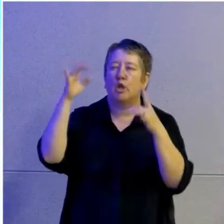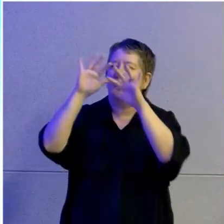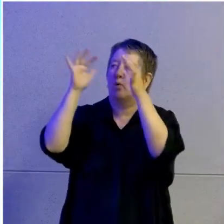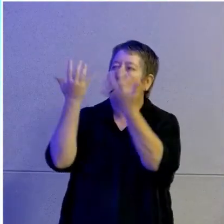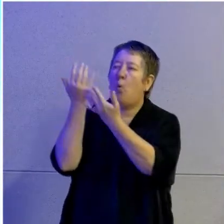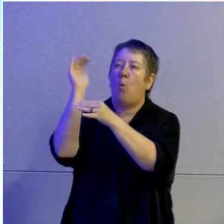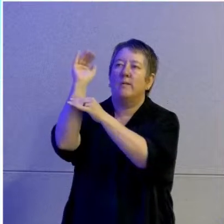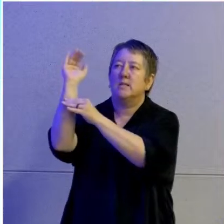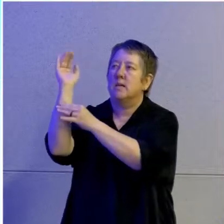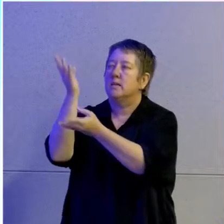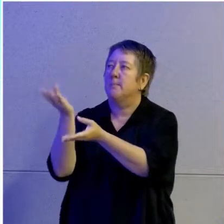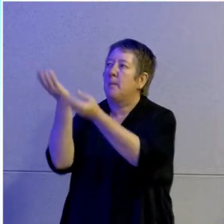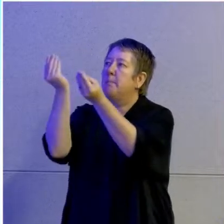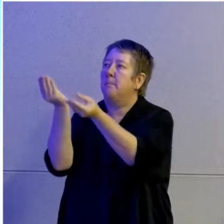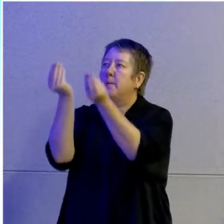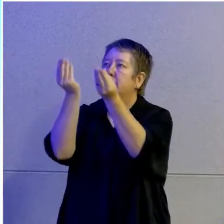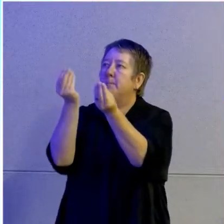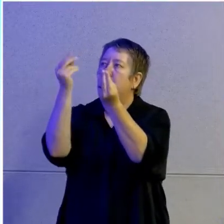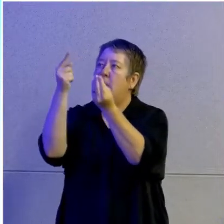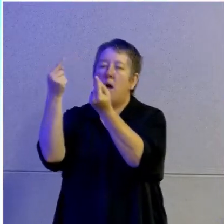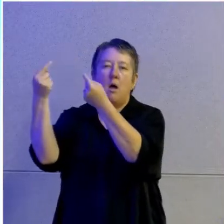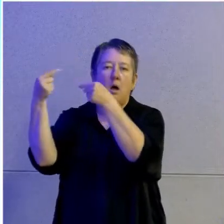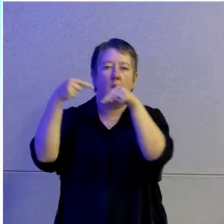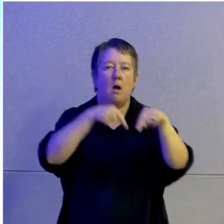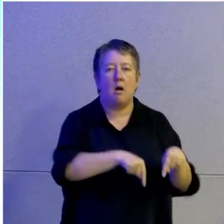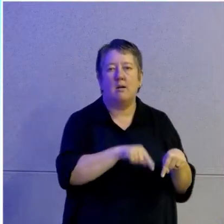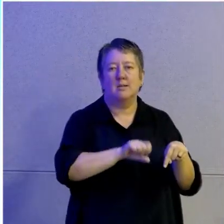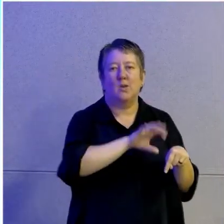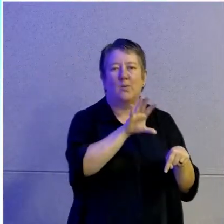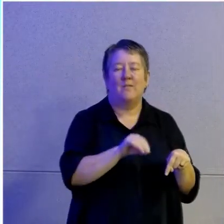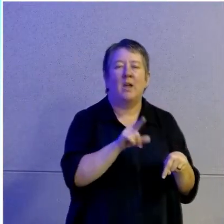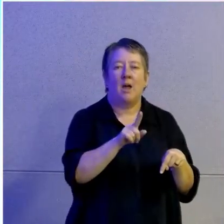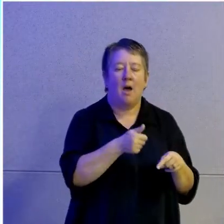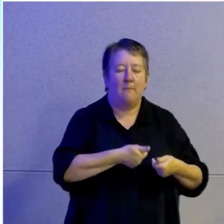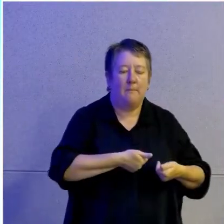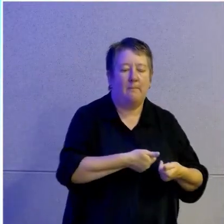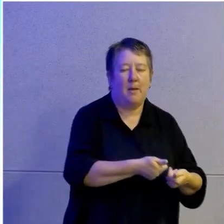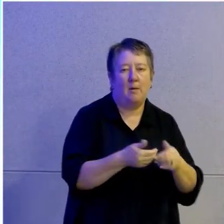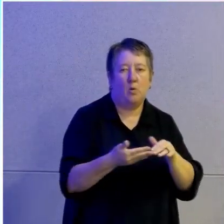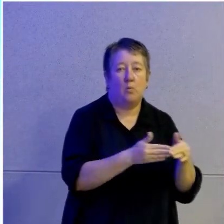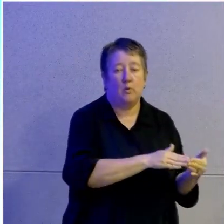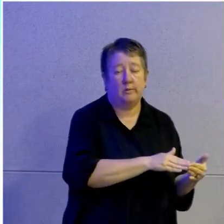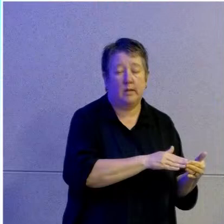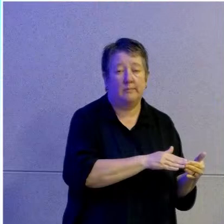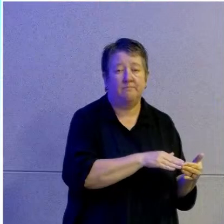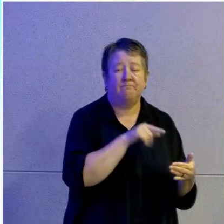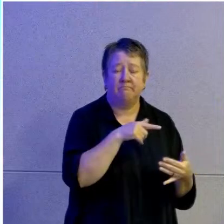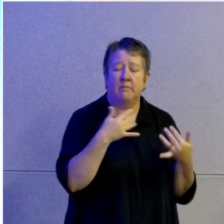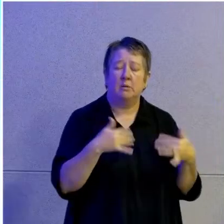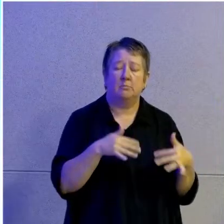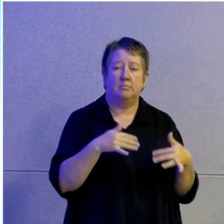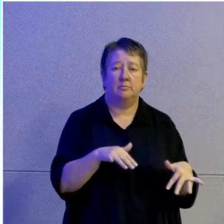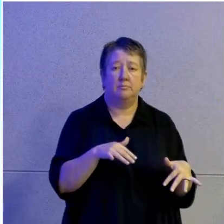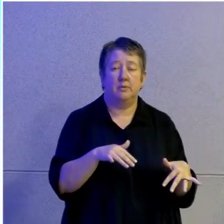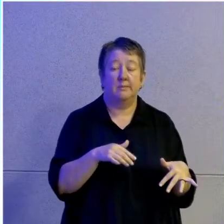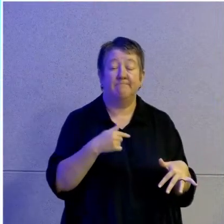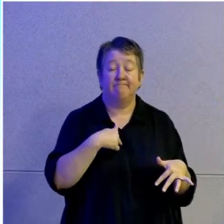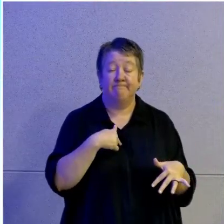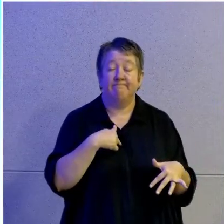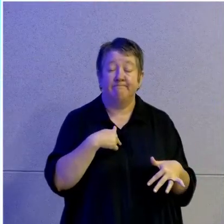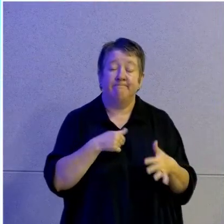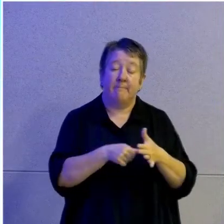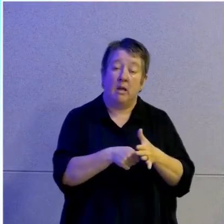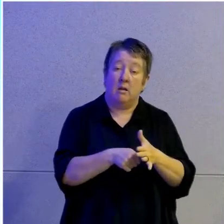overseas, and so forth. And that is encouraging. I cannot emphasize more the need of our scientists and the